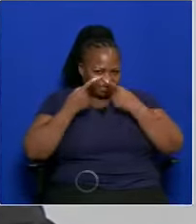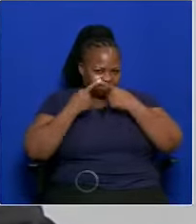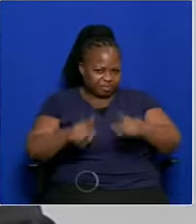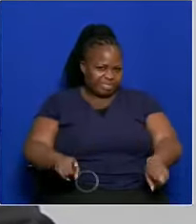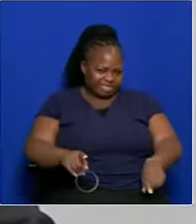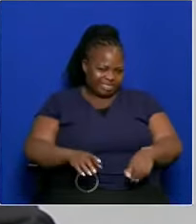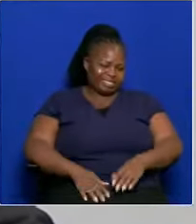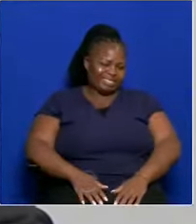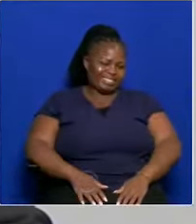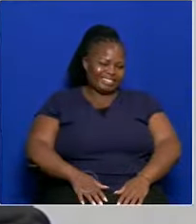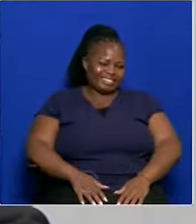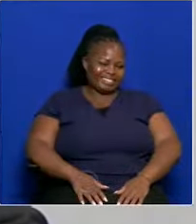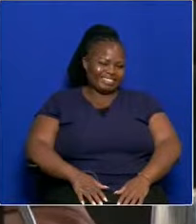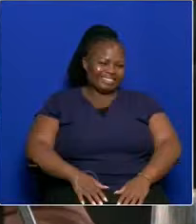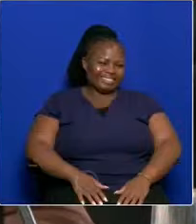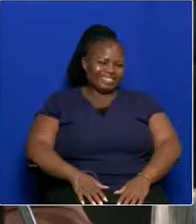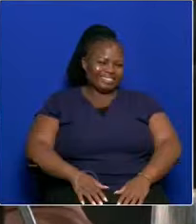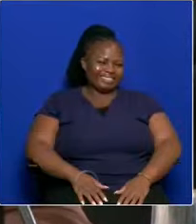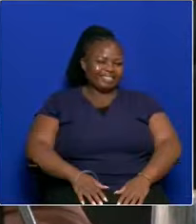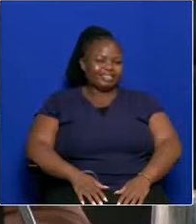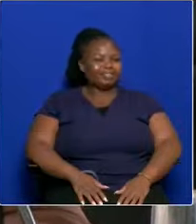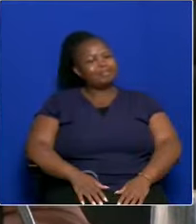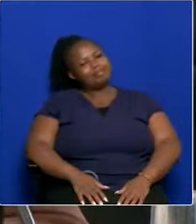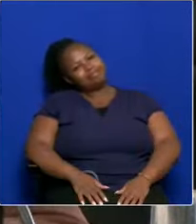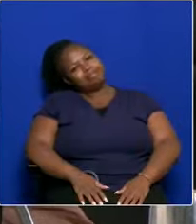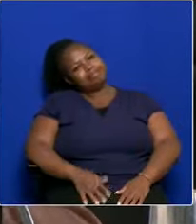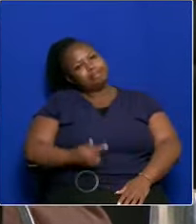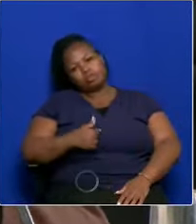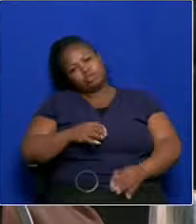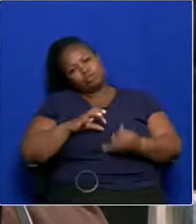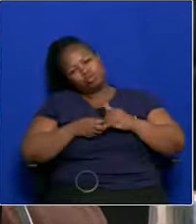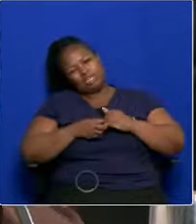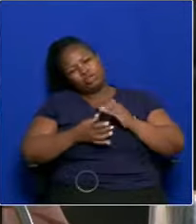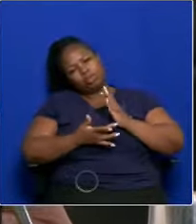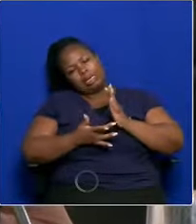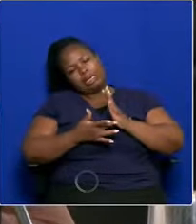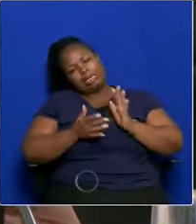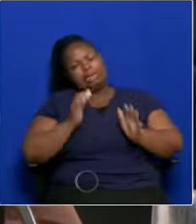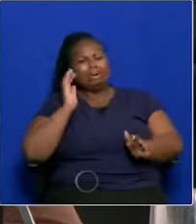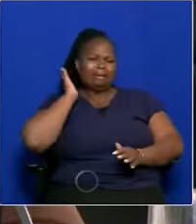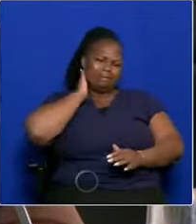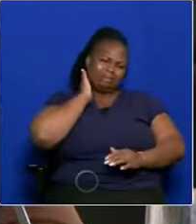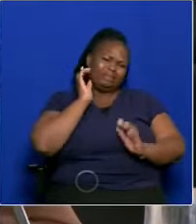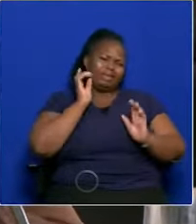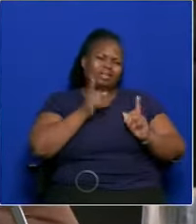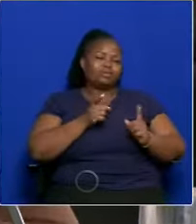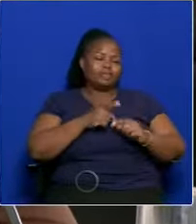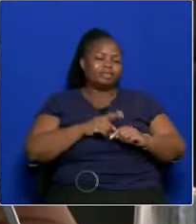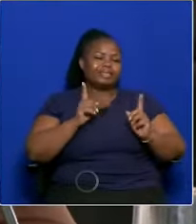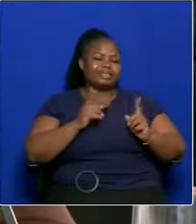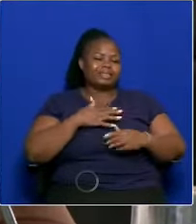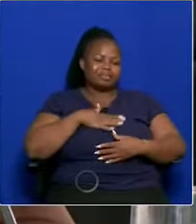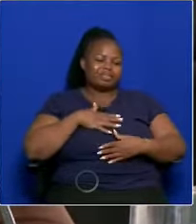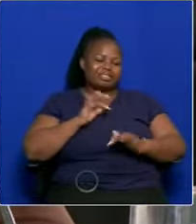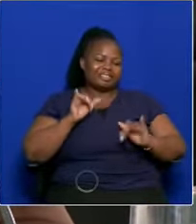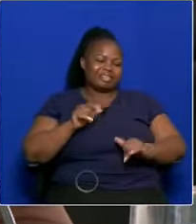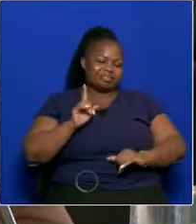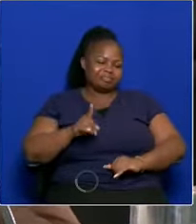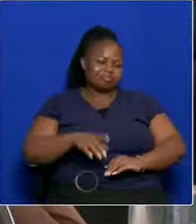Yes, Ms. Chair, Bowe. I was not trying to be technical because I didn't want to lose you, but I appreciate now that you're